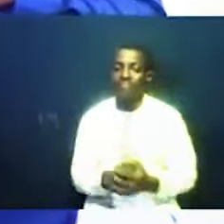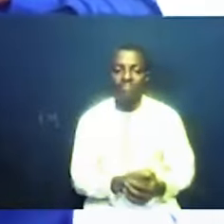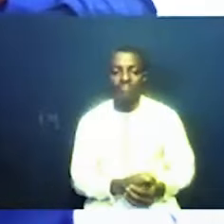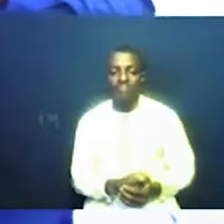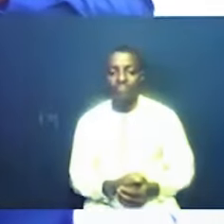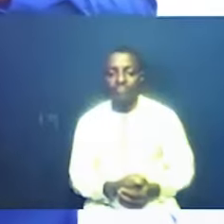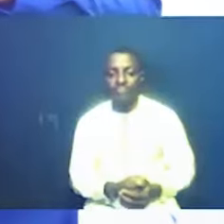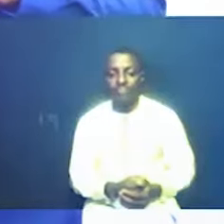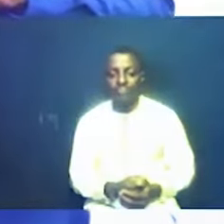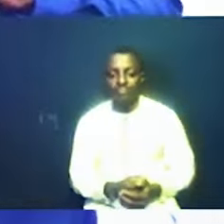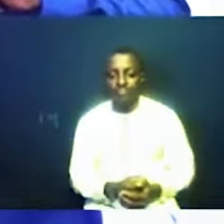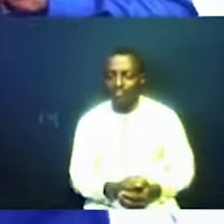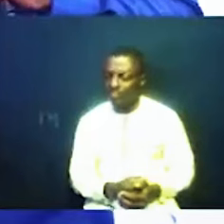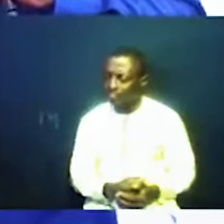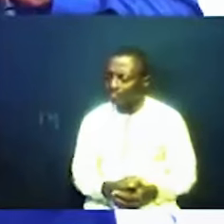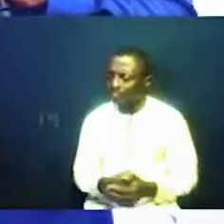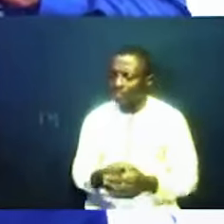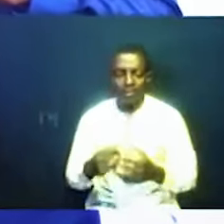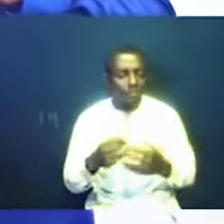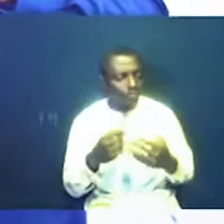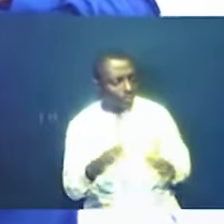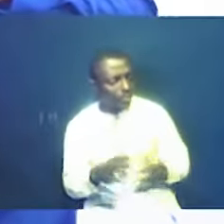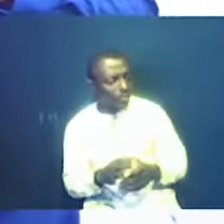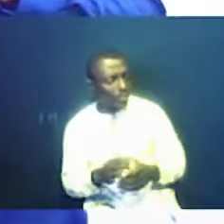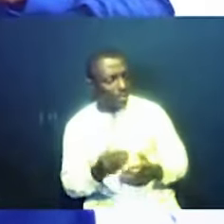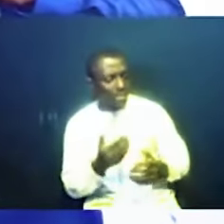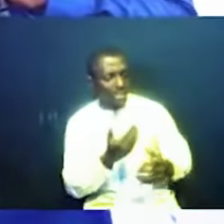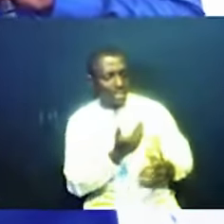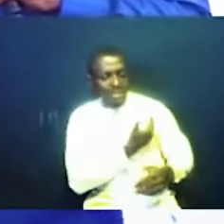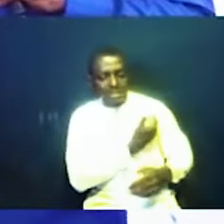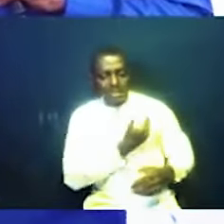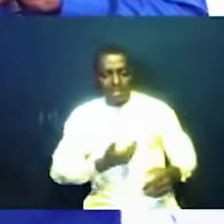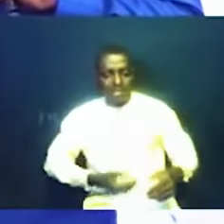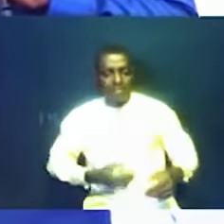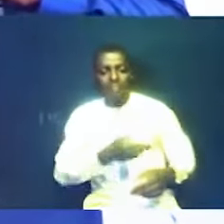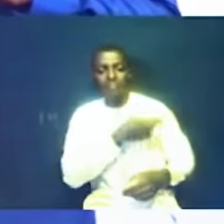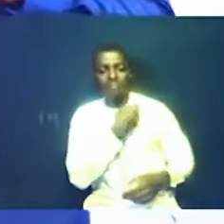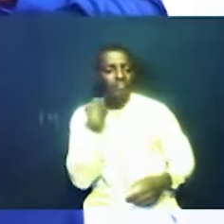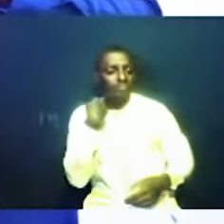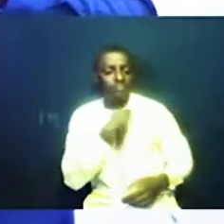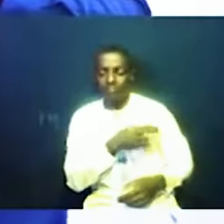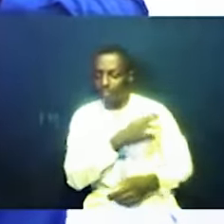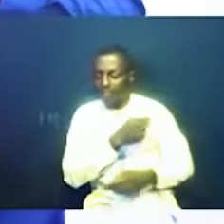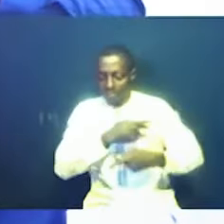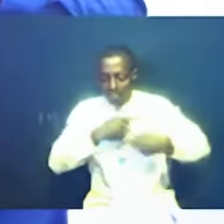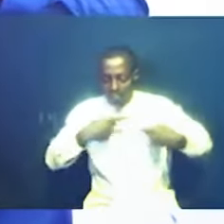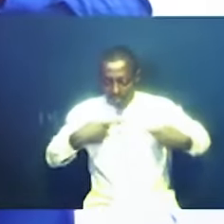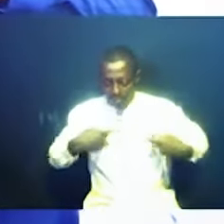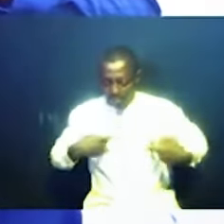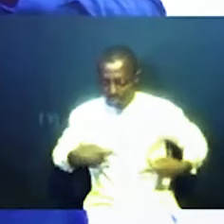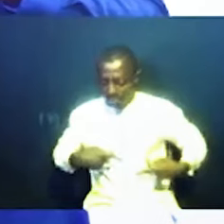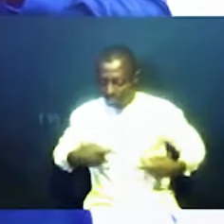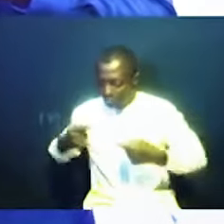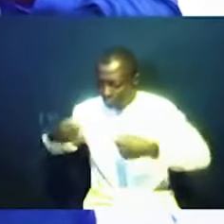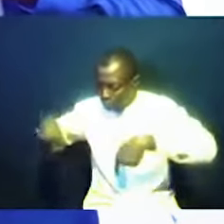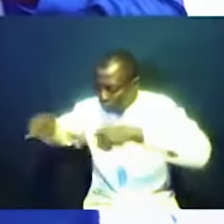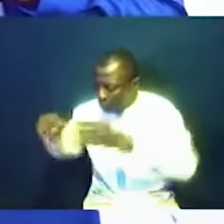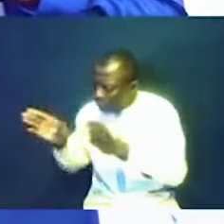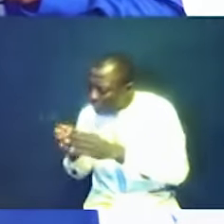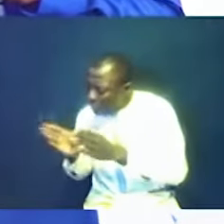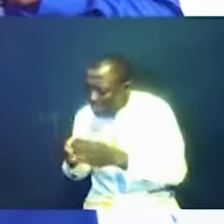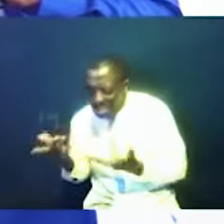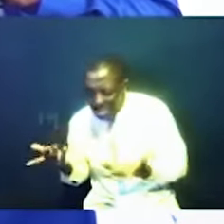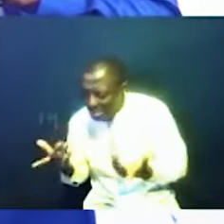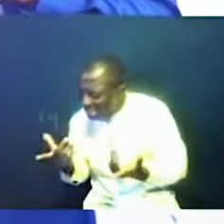the chief priests and the Pharisees called a meeting of the Sanhedrin. What are we